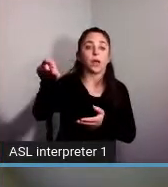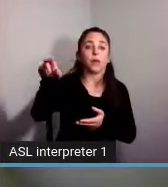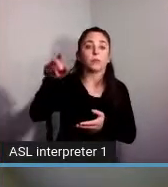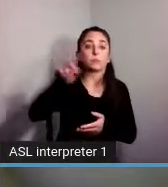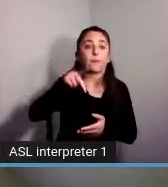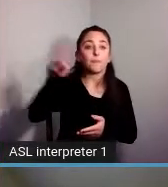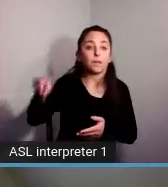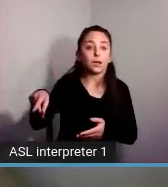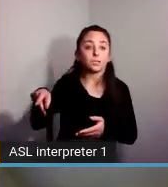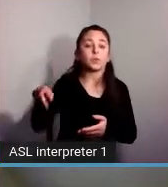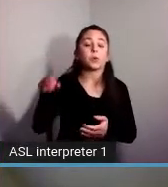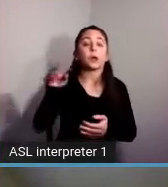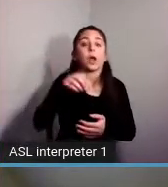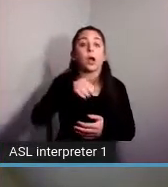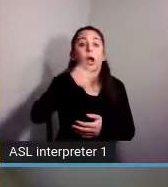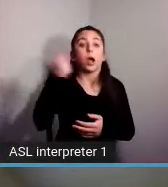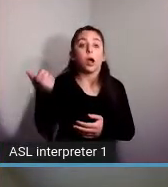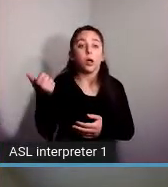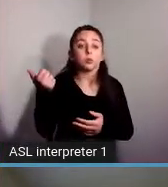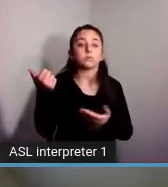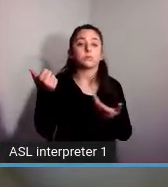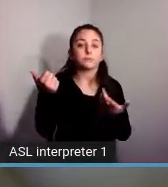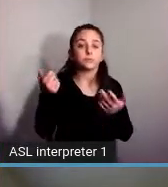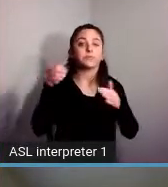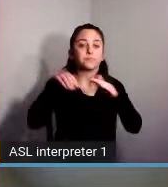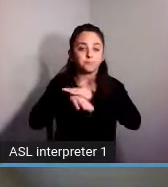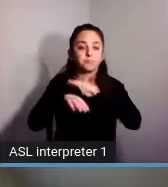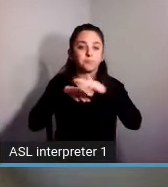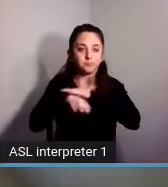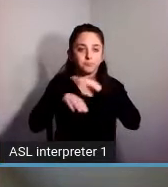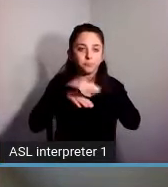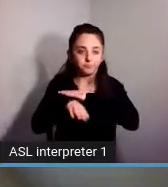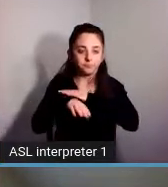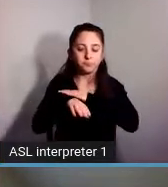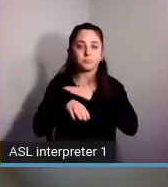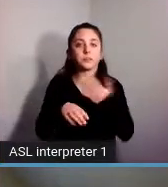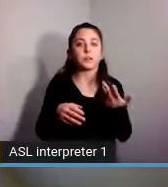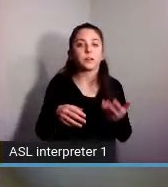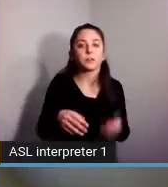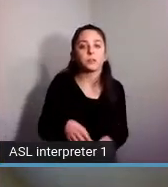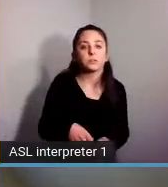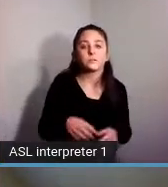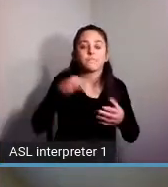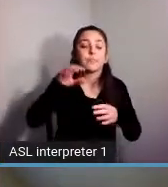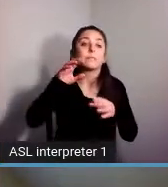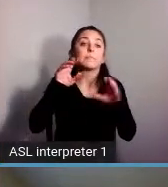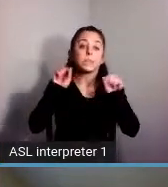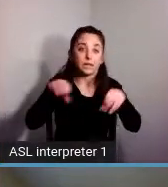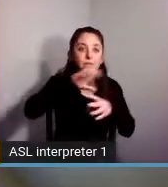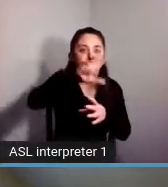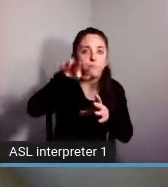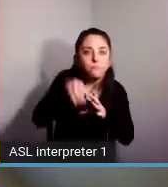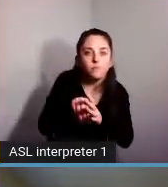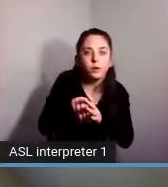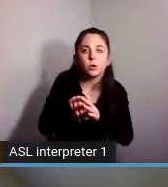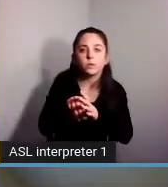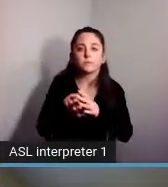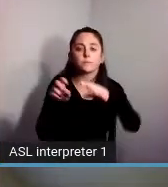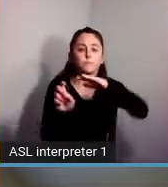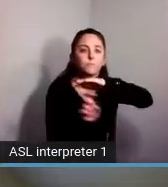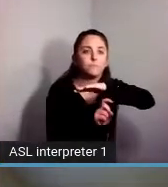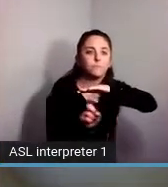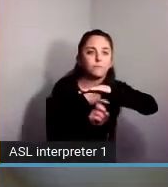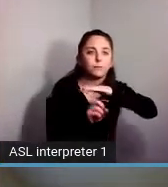Another area is accessibility, interactive tactile art reproductions. We can scan objects and make replicas that